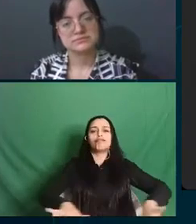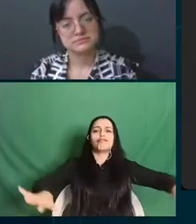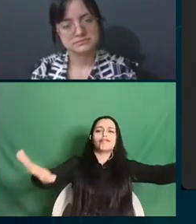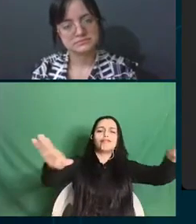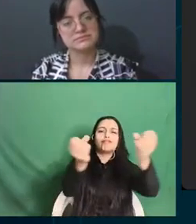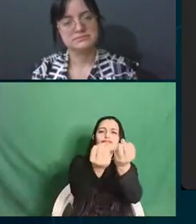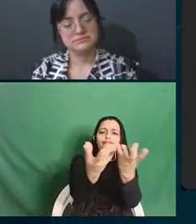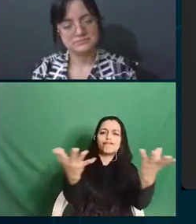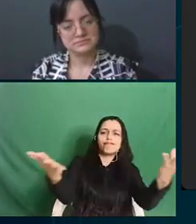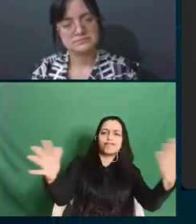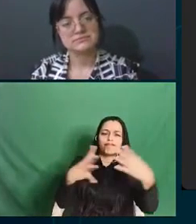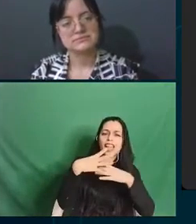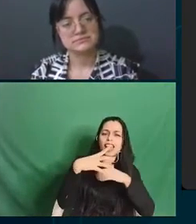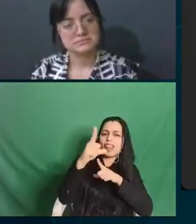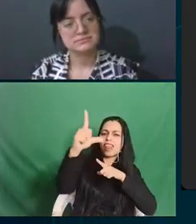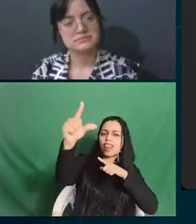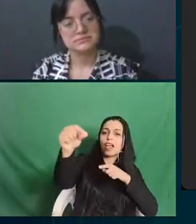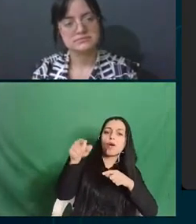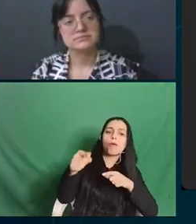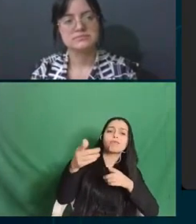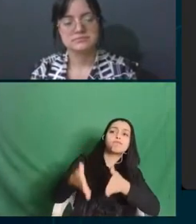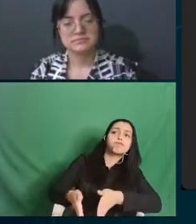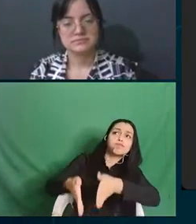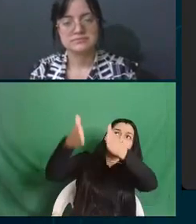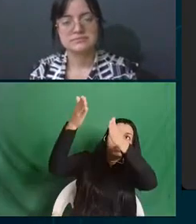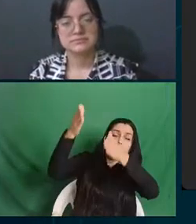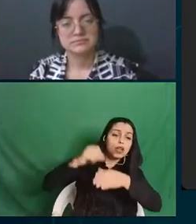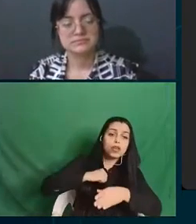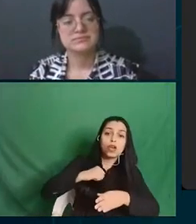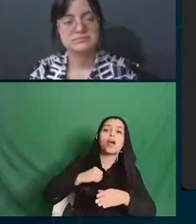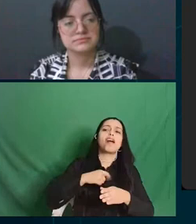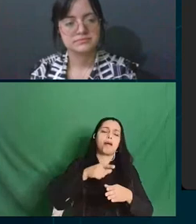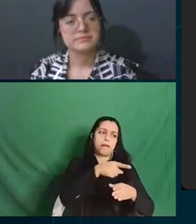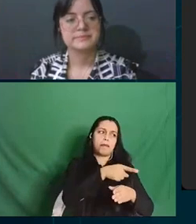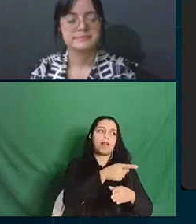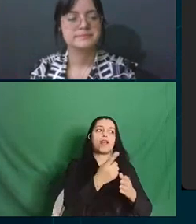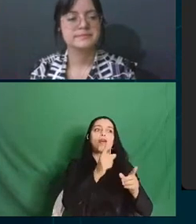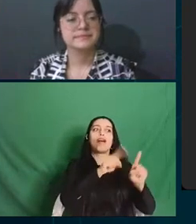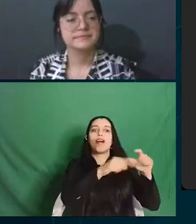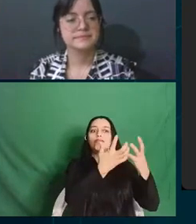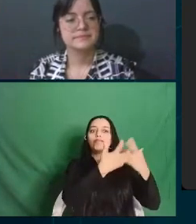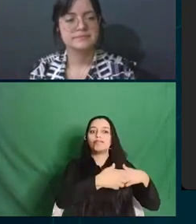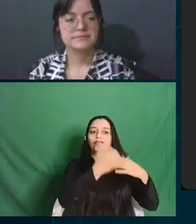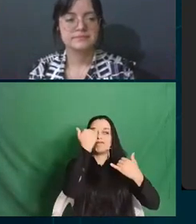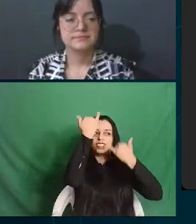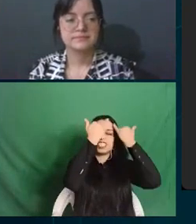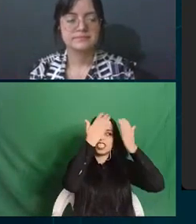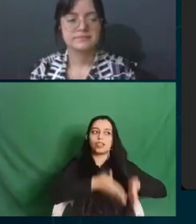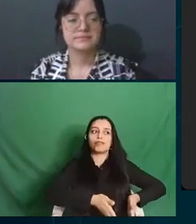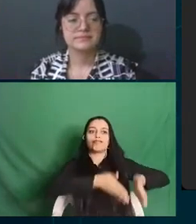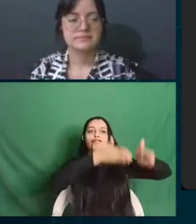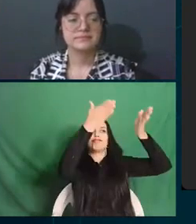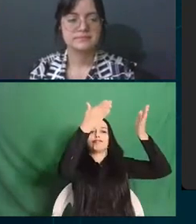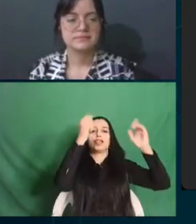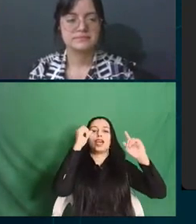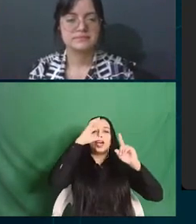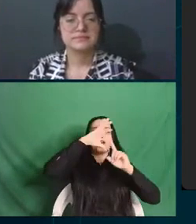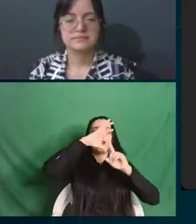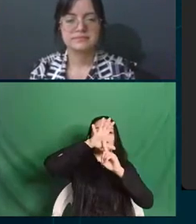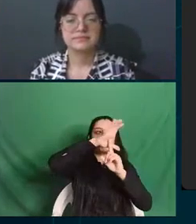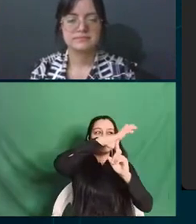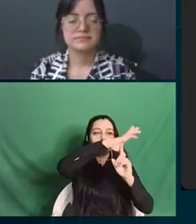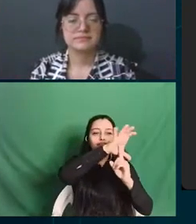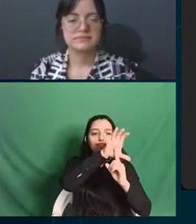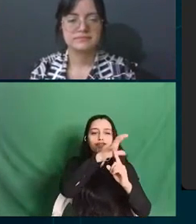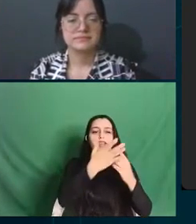tricky. But there's a tremendous amount being done, you know, with satellite. And if you've followed the press, you will have